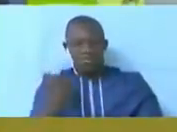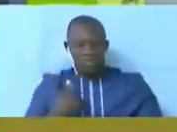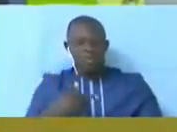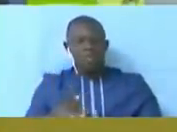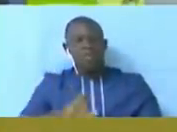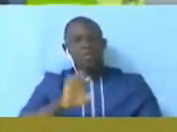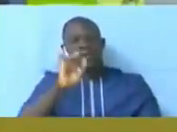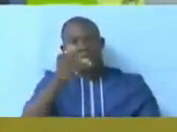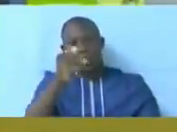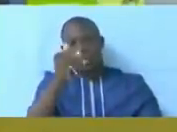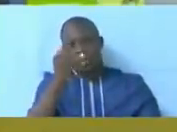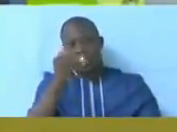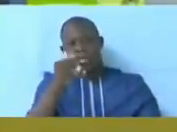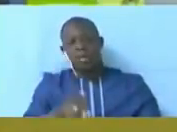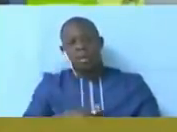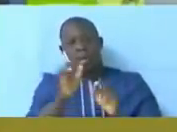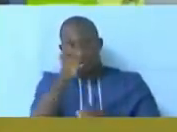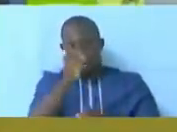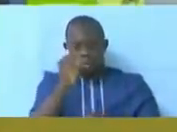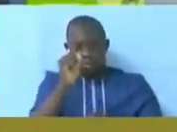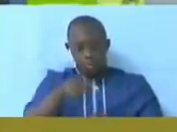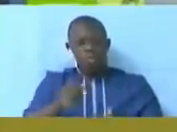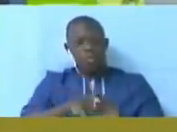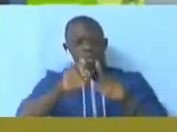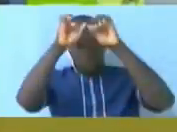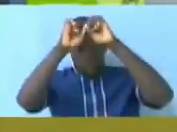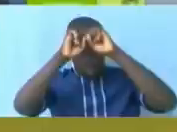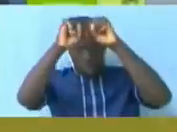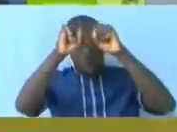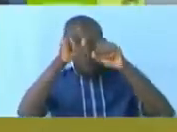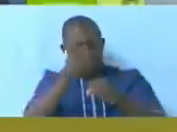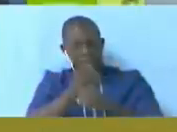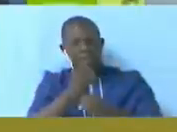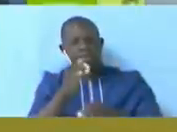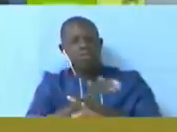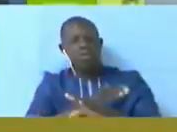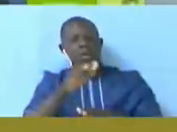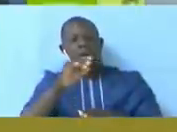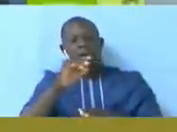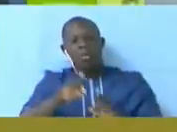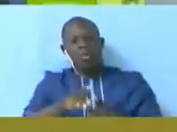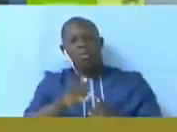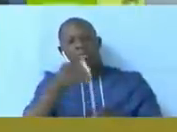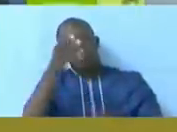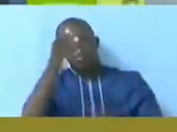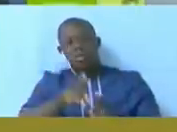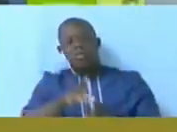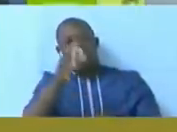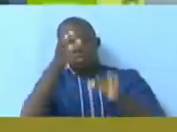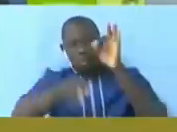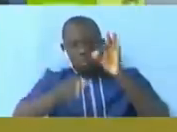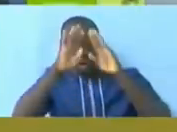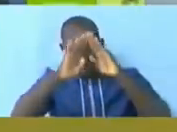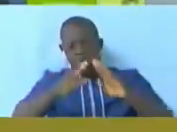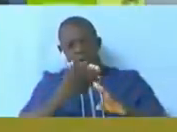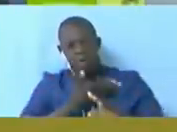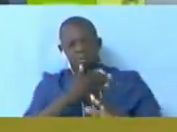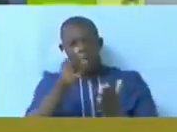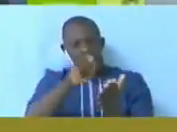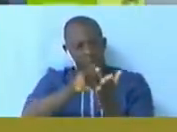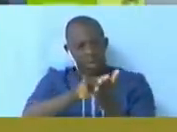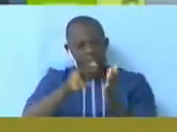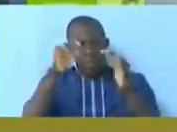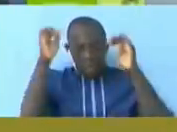the government would have been compelled, because the magistrates also had an emergency meeting and they were going to take a position